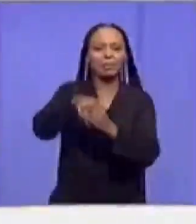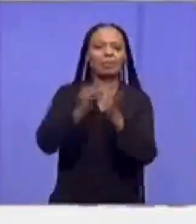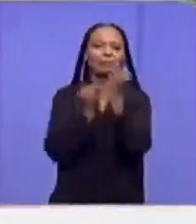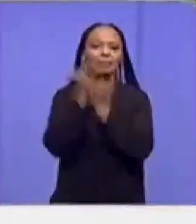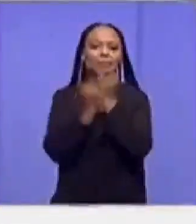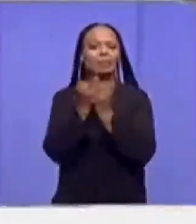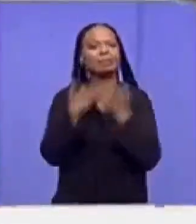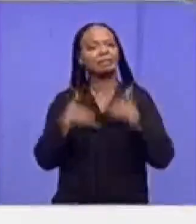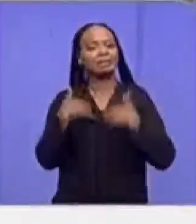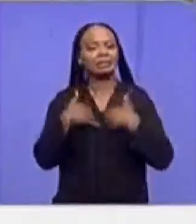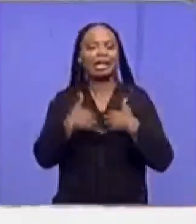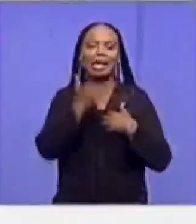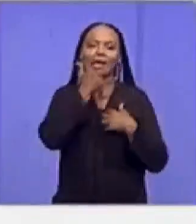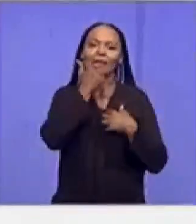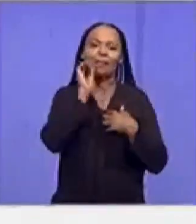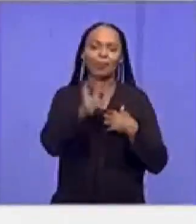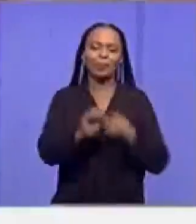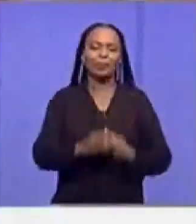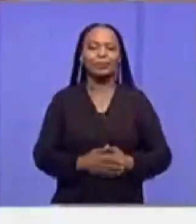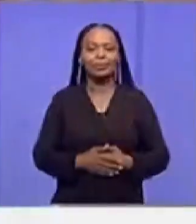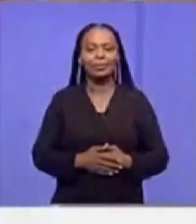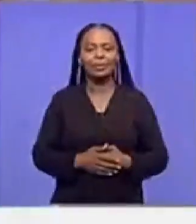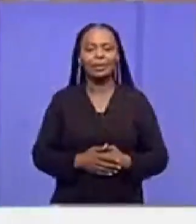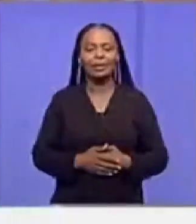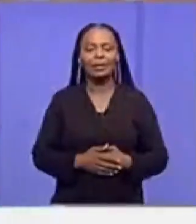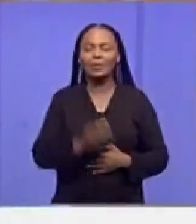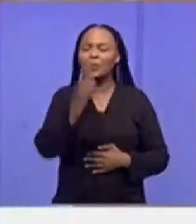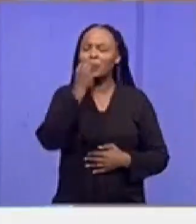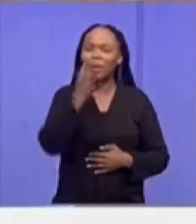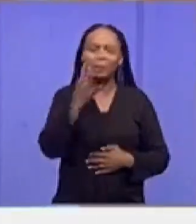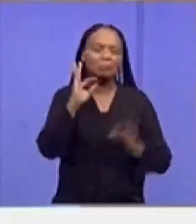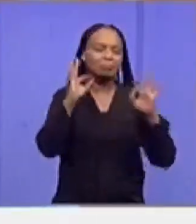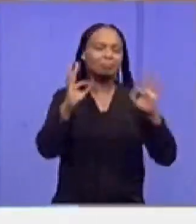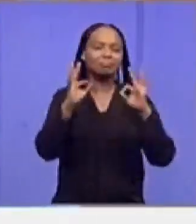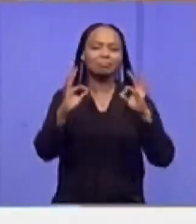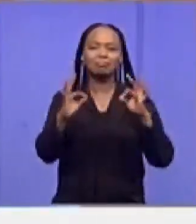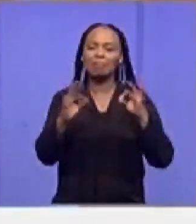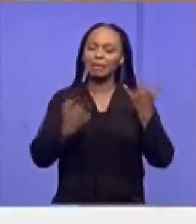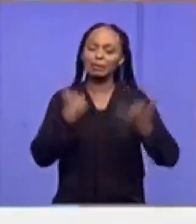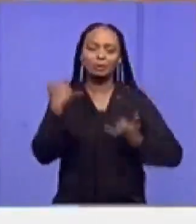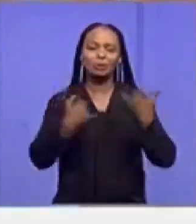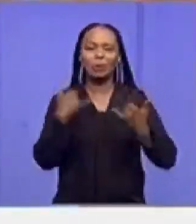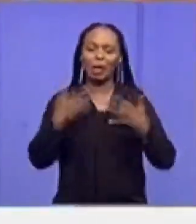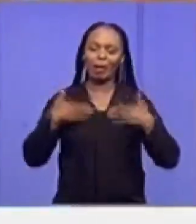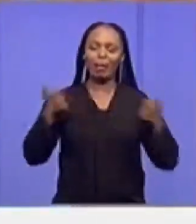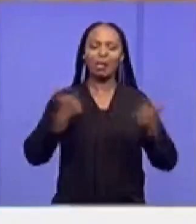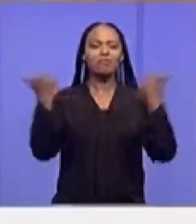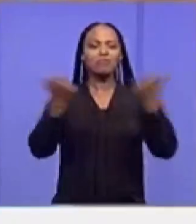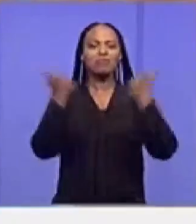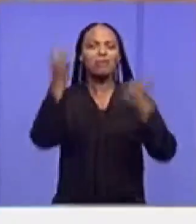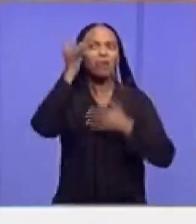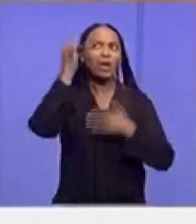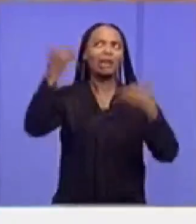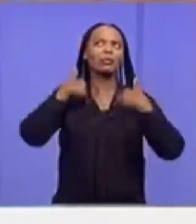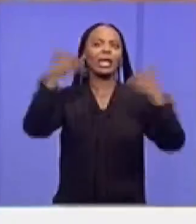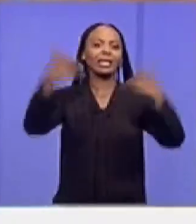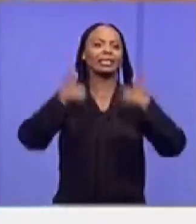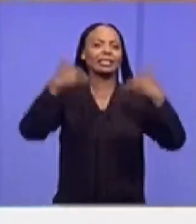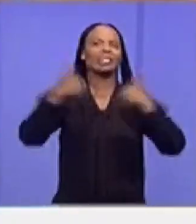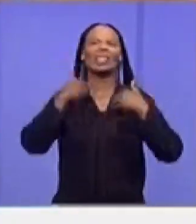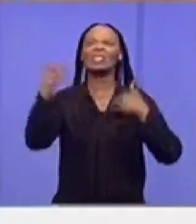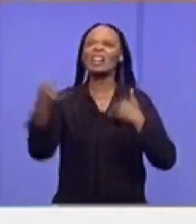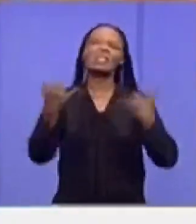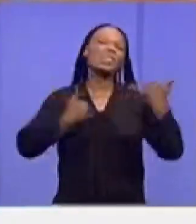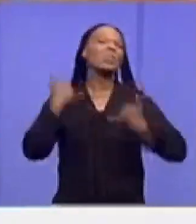ba karolo ya tournamente ye. I find it a wonderful, fun way to stay fit because you forget you're exercising, you just have